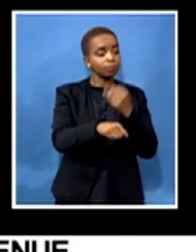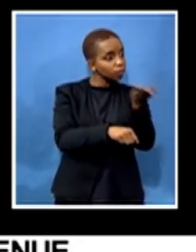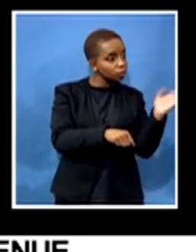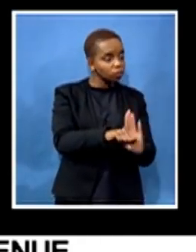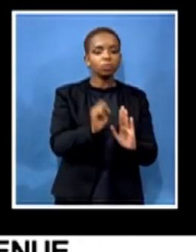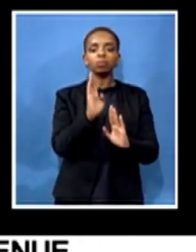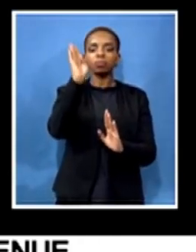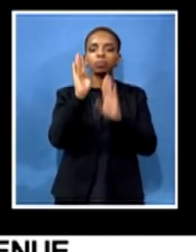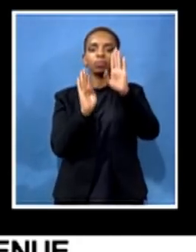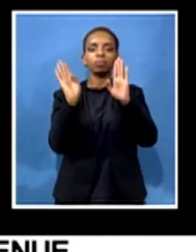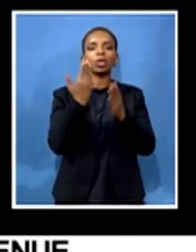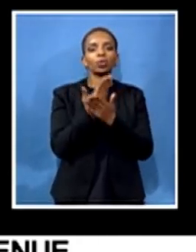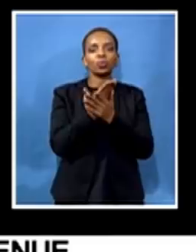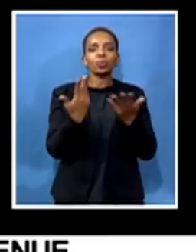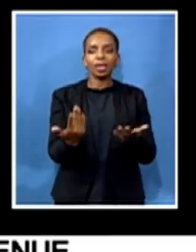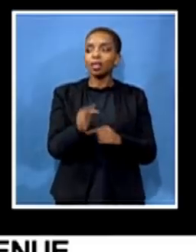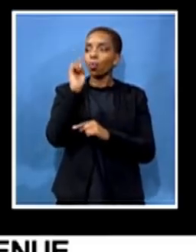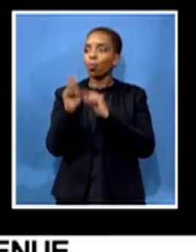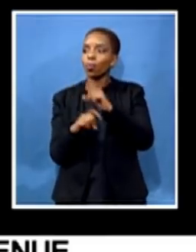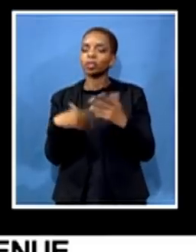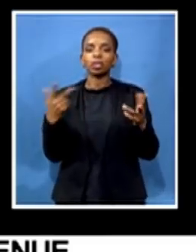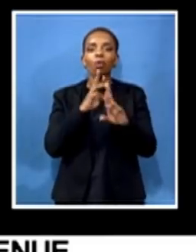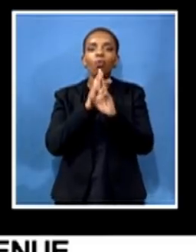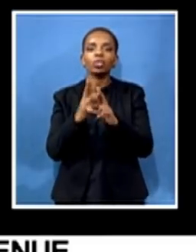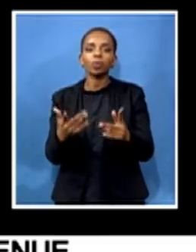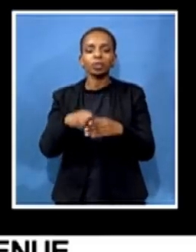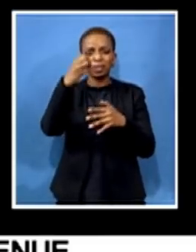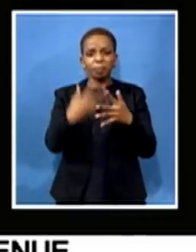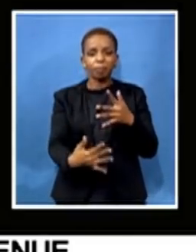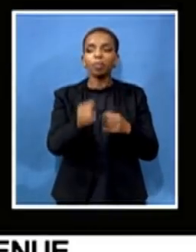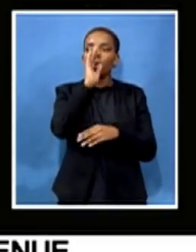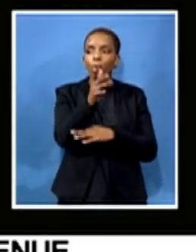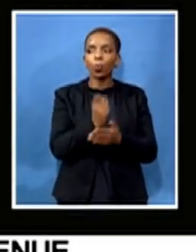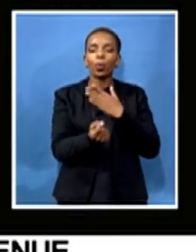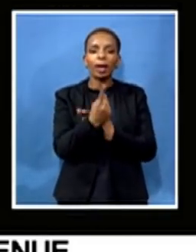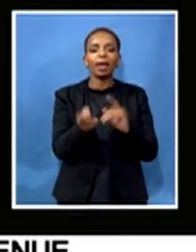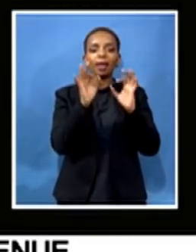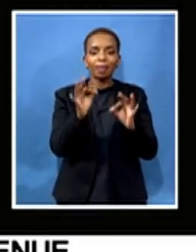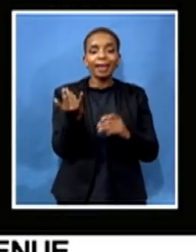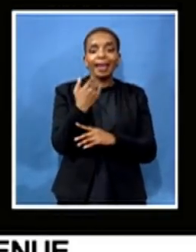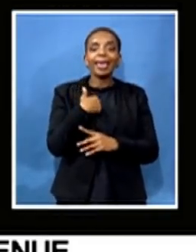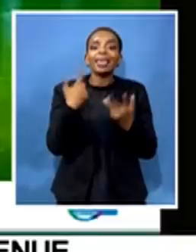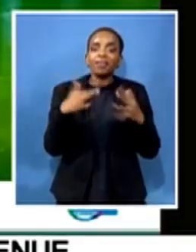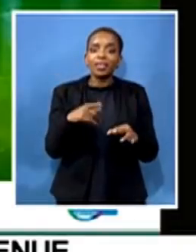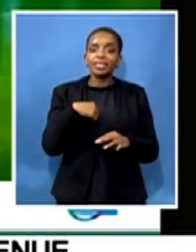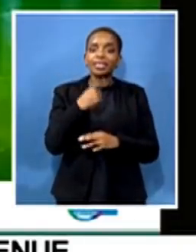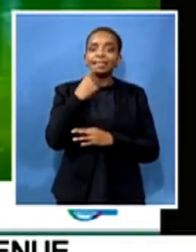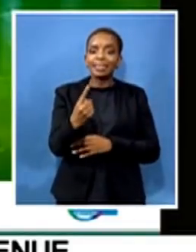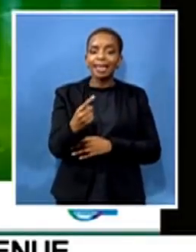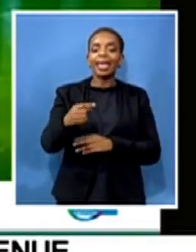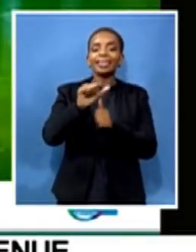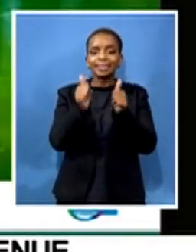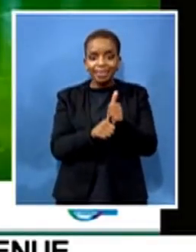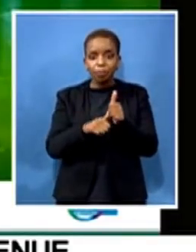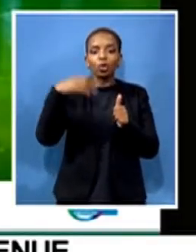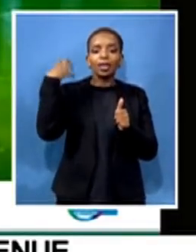your responses. Like I said, when the deputy ministers will still be available, and we will continue. Can we then now get Honourable